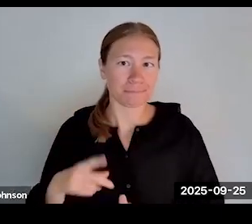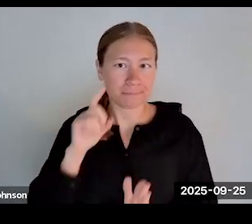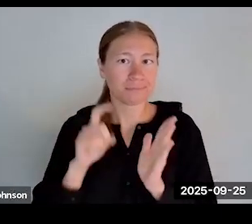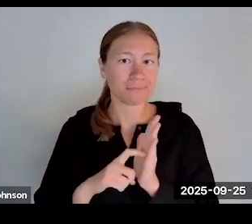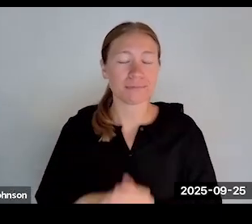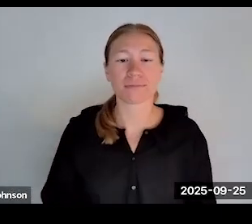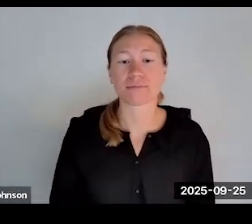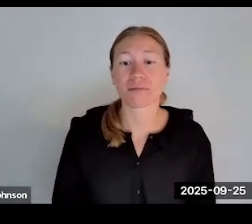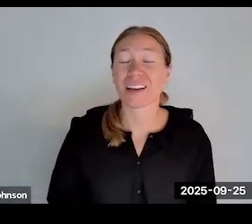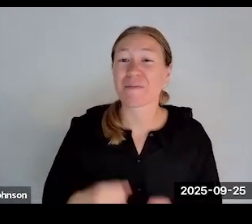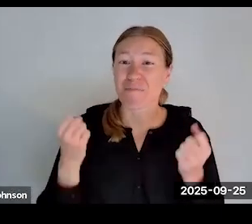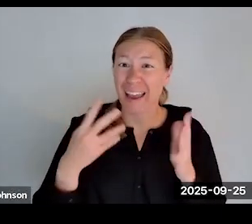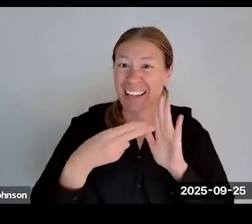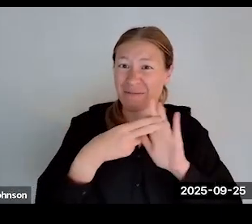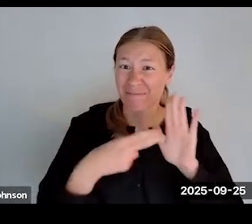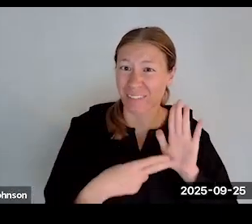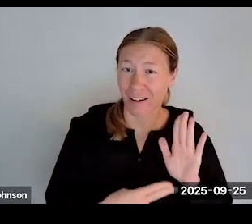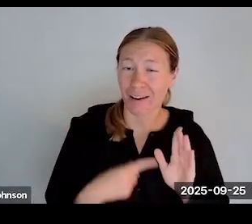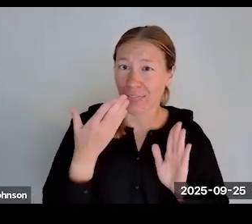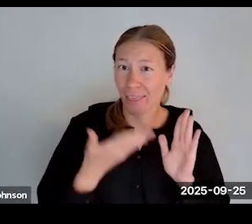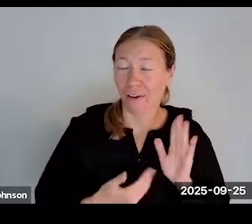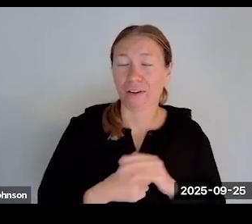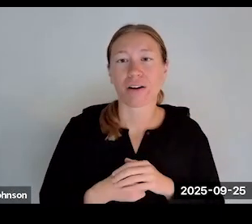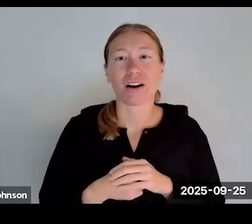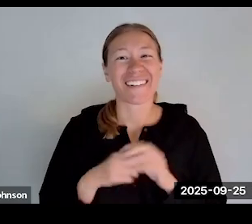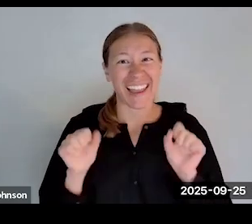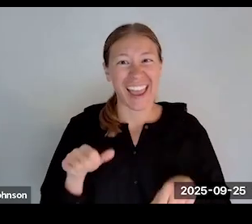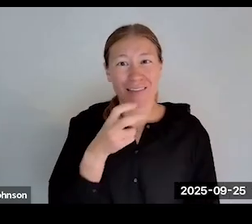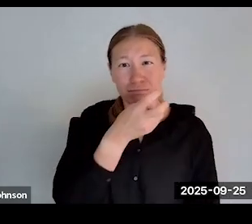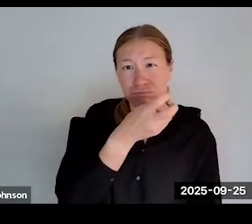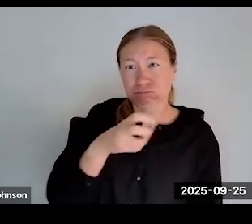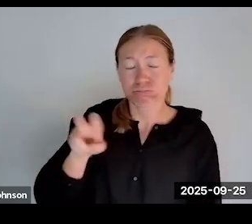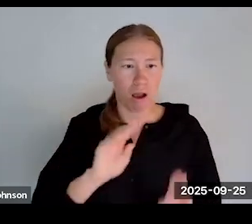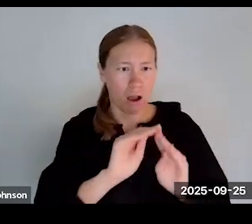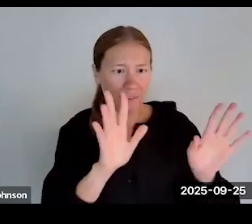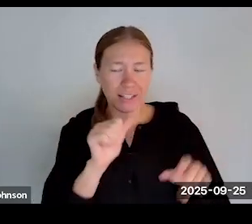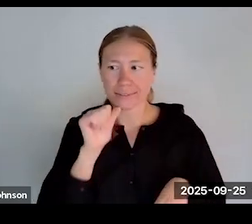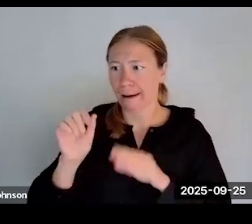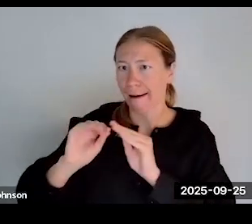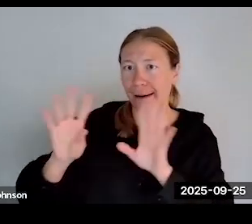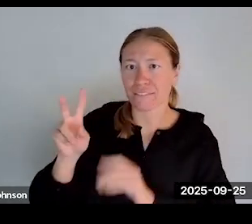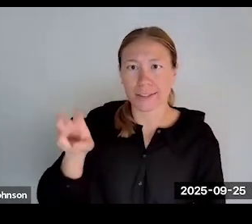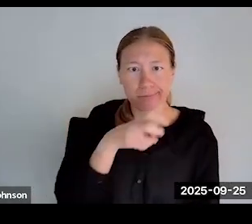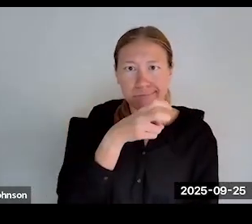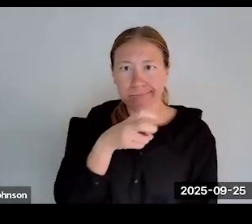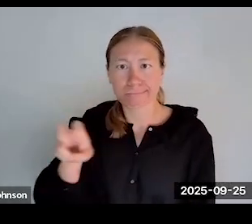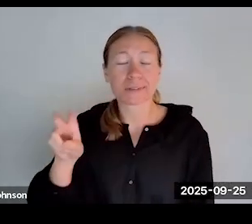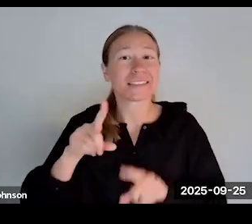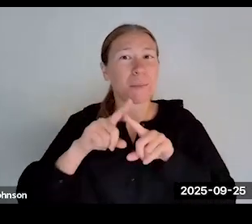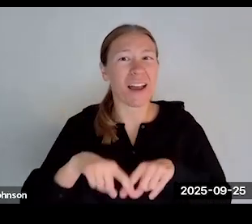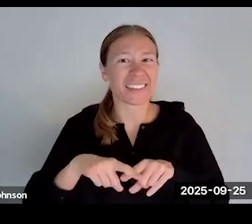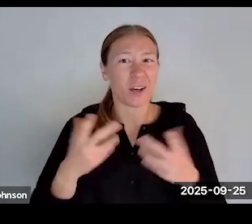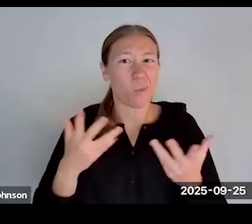medical conditions here move between apparent and non-apparent, depending on the exacerbation being